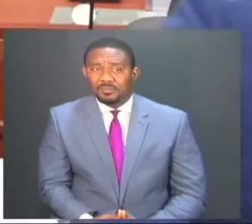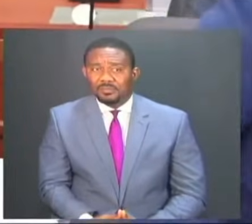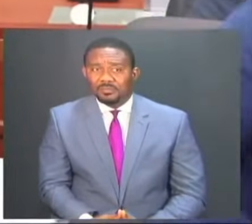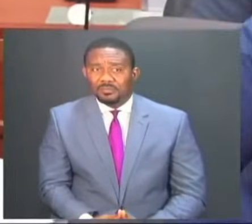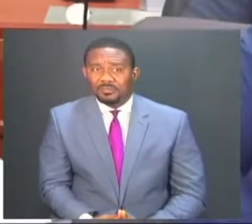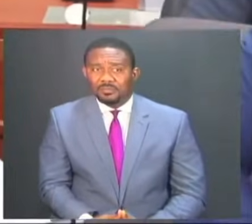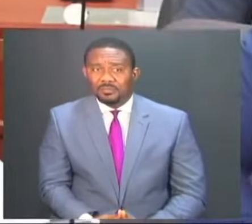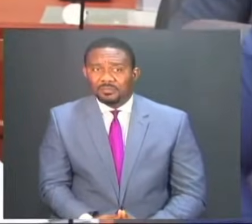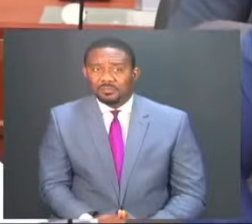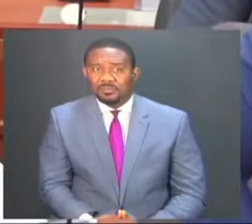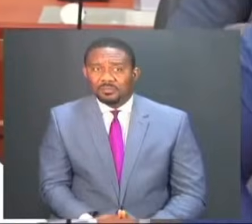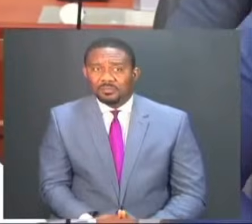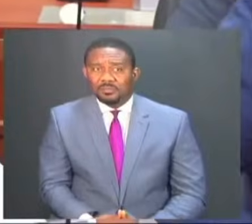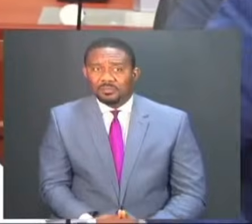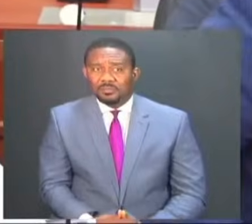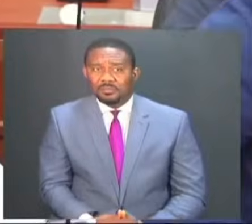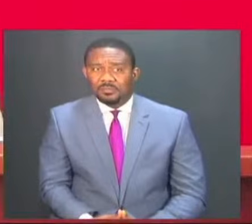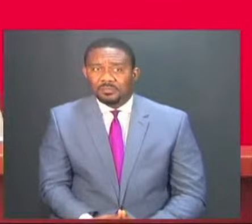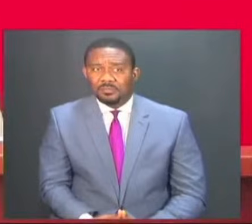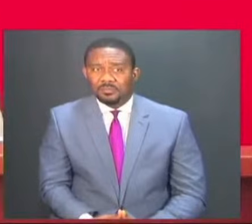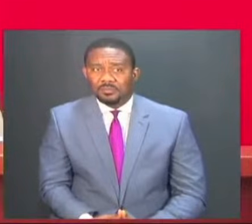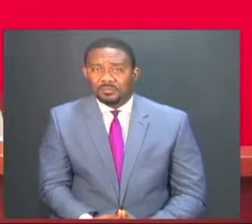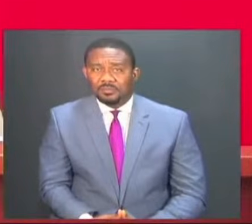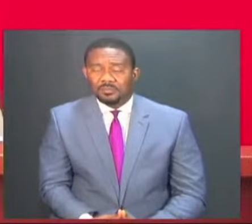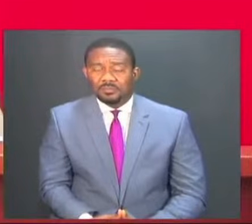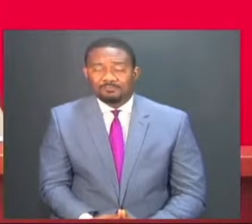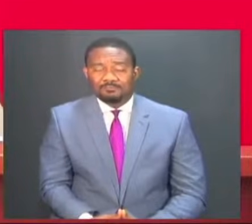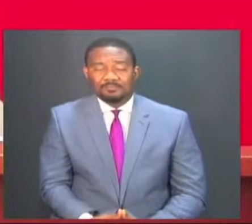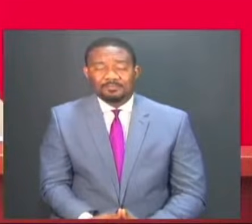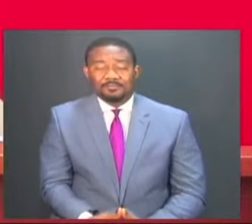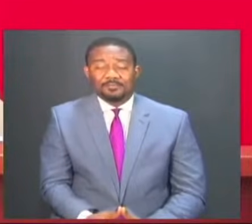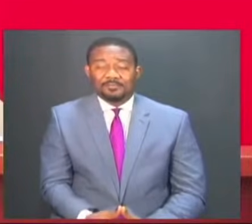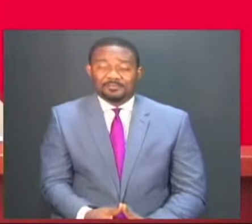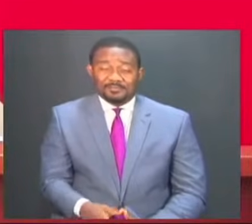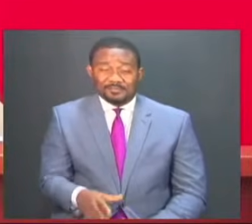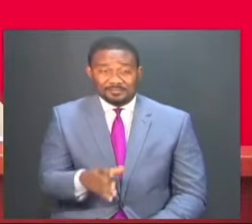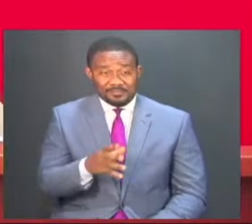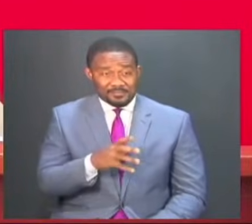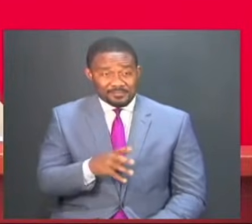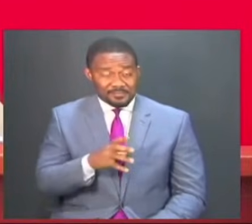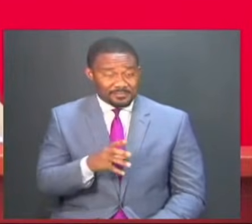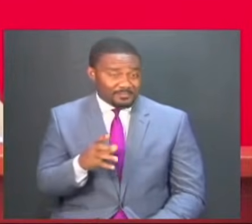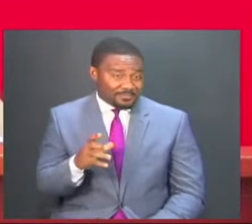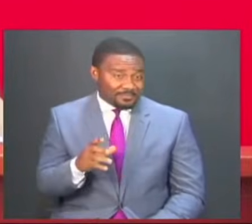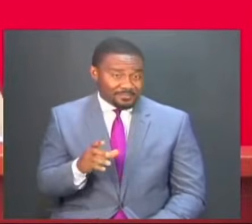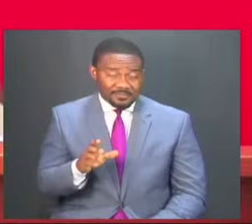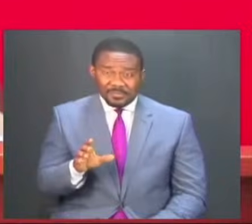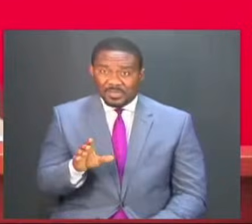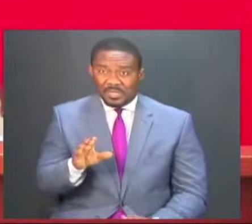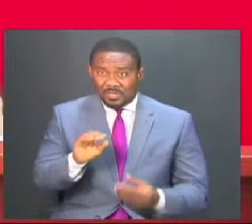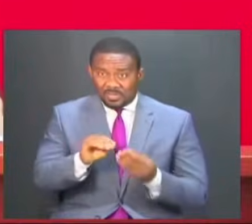This is a surprise. Well, your point is well noted, yes. Item number 44,